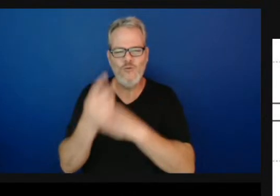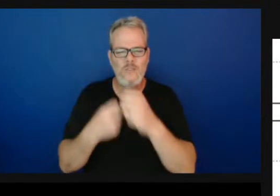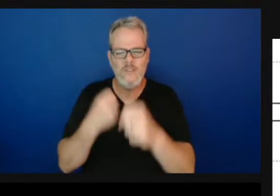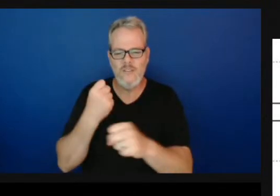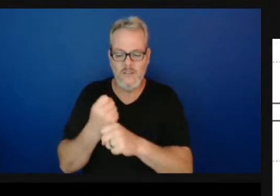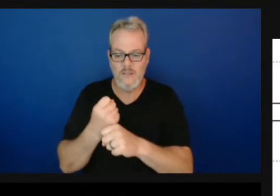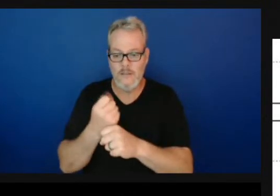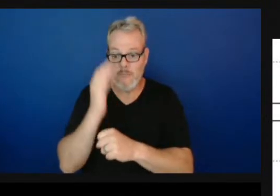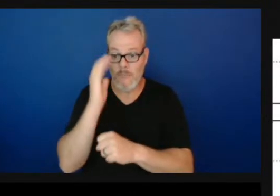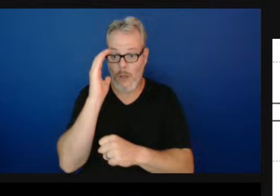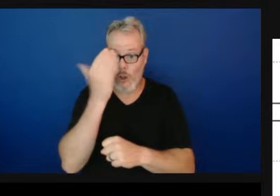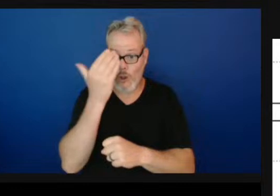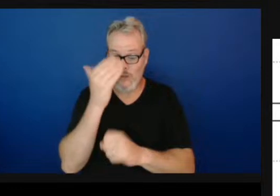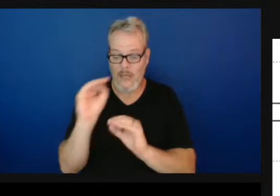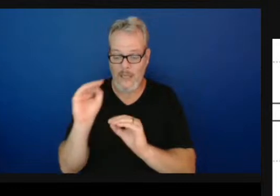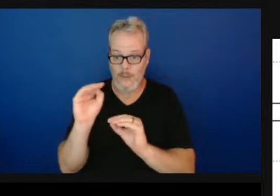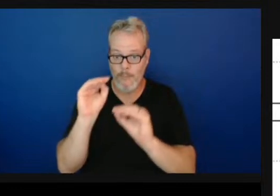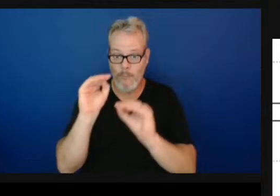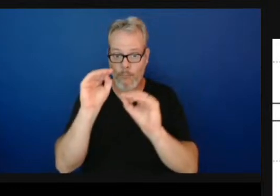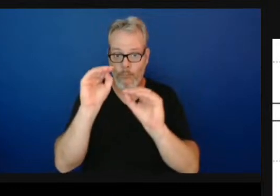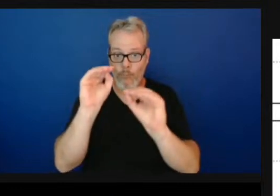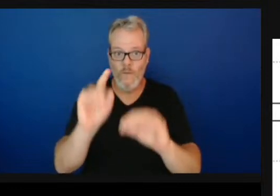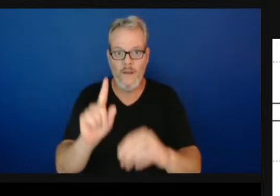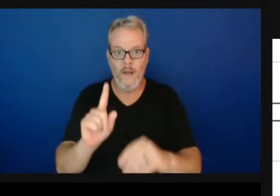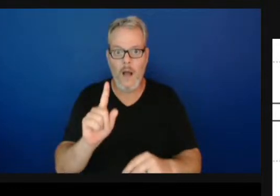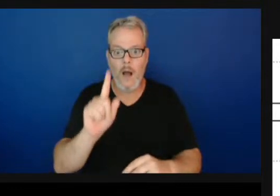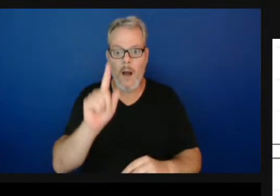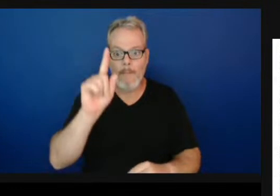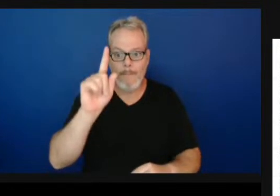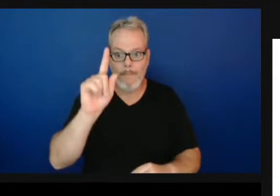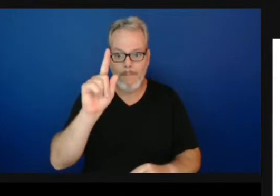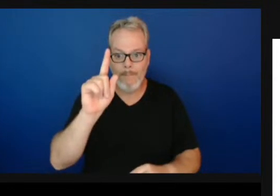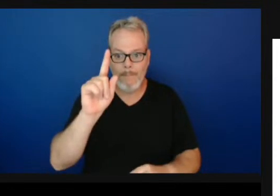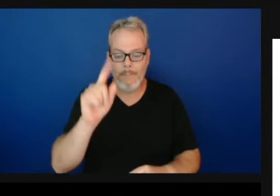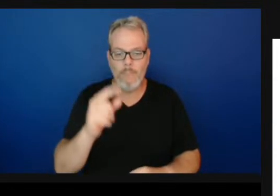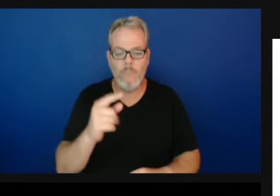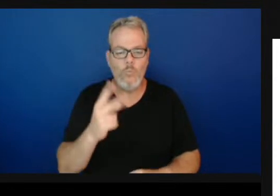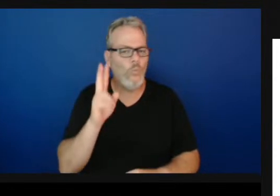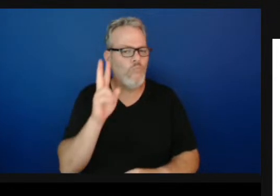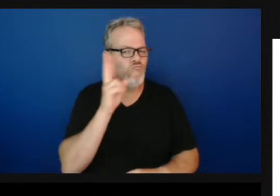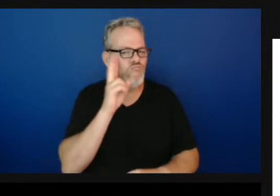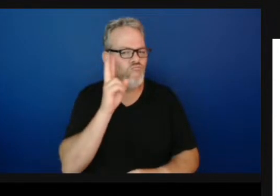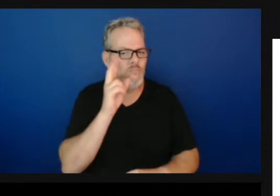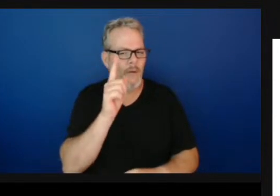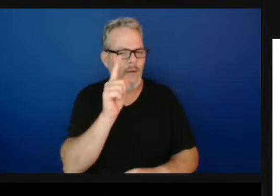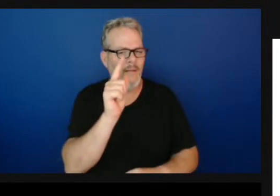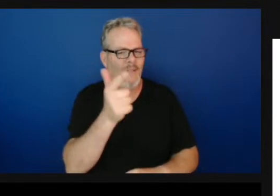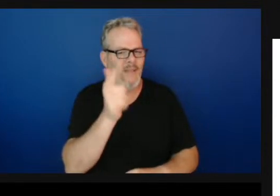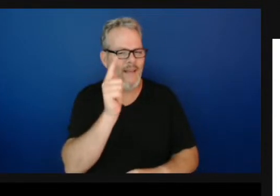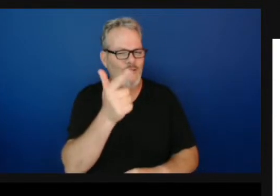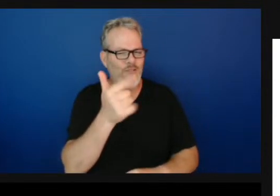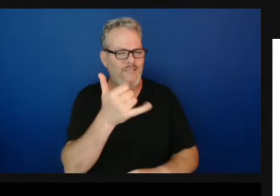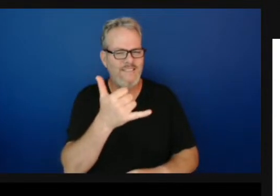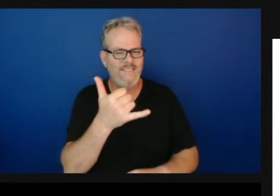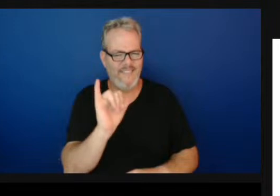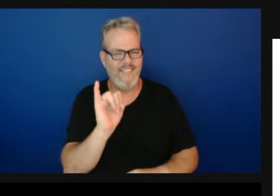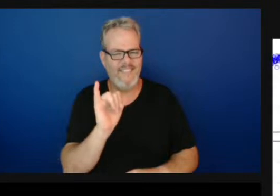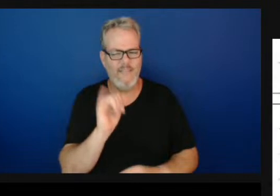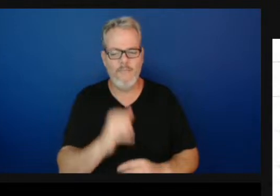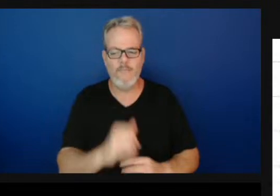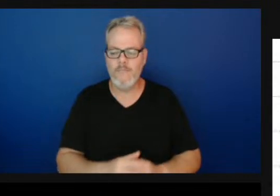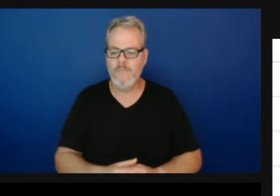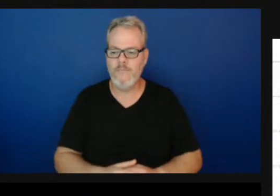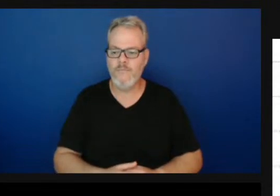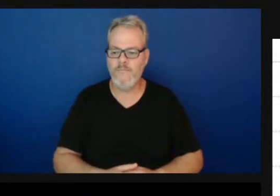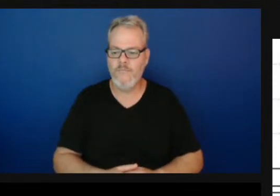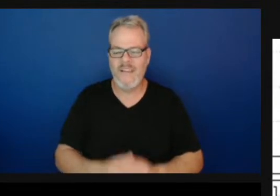moving up. We'll have to wait and see. And the same caveats for the data being clean at the right end of the graph still apply. So sometimes this is a little tricky